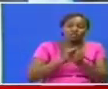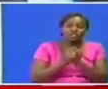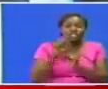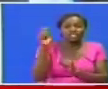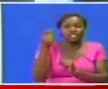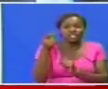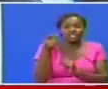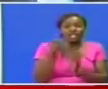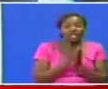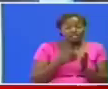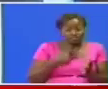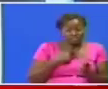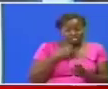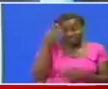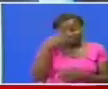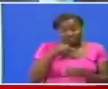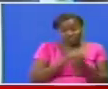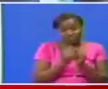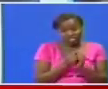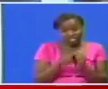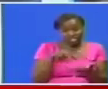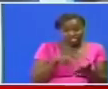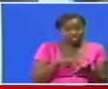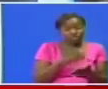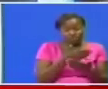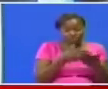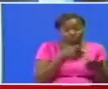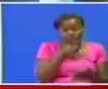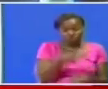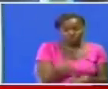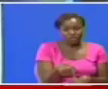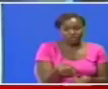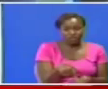the face of that change as I stand before you today.